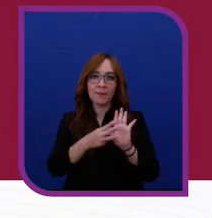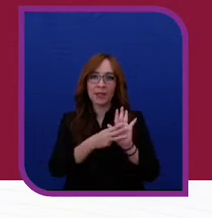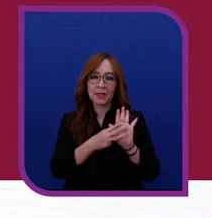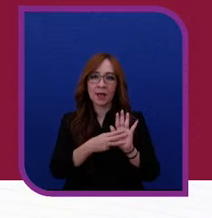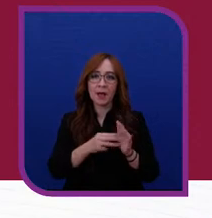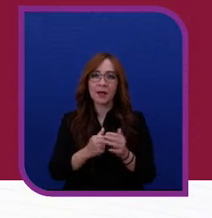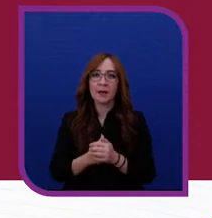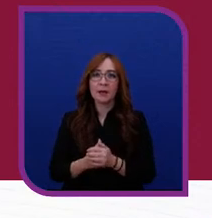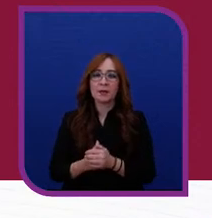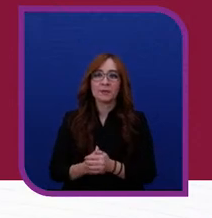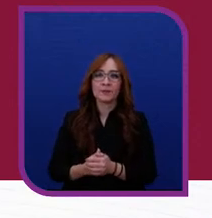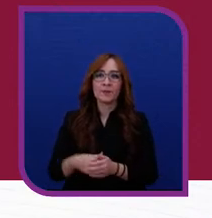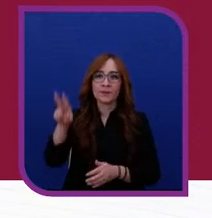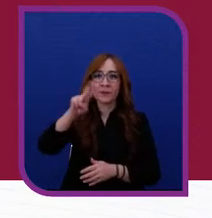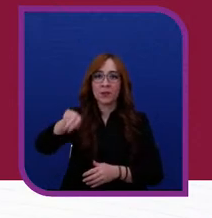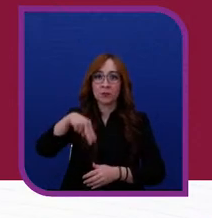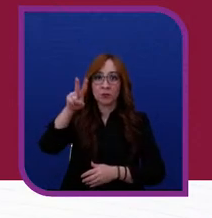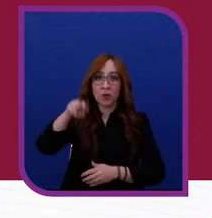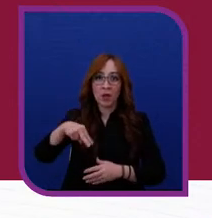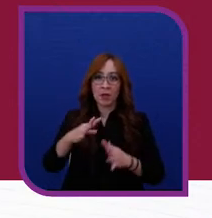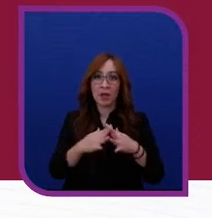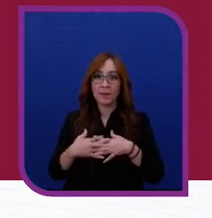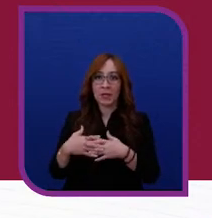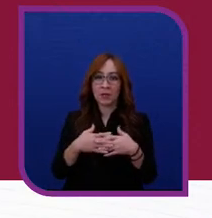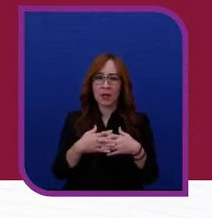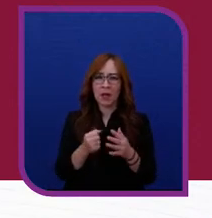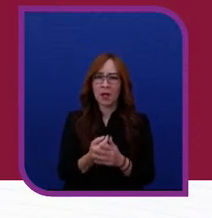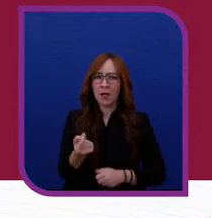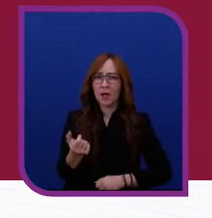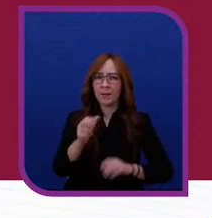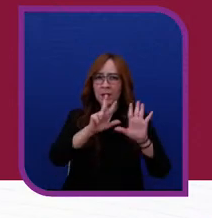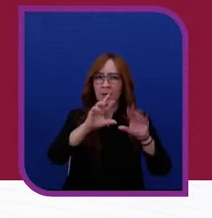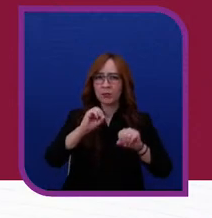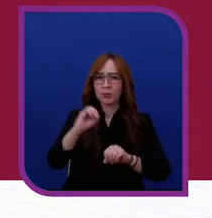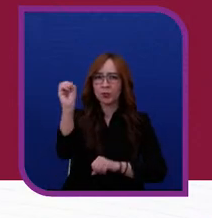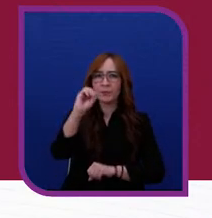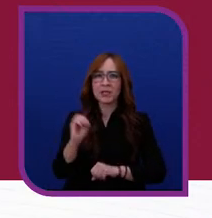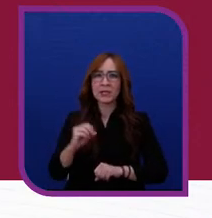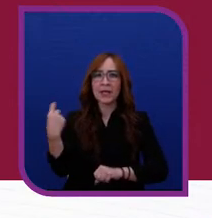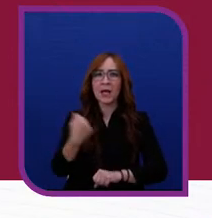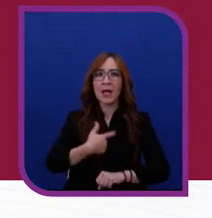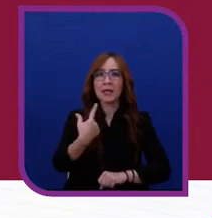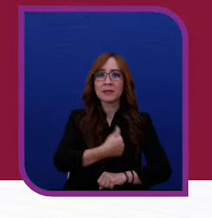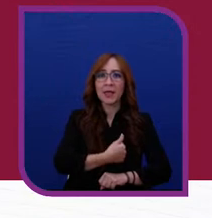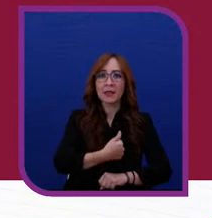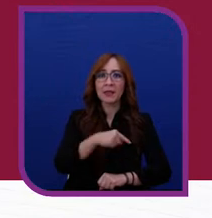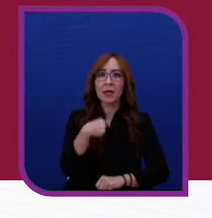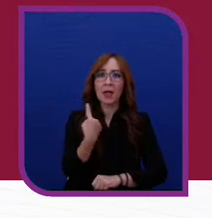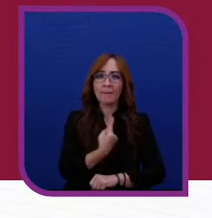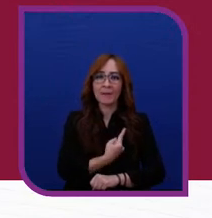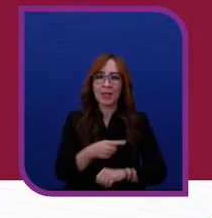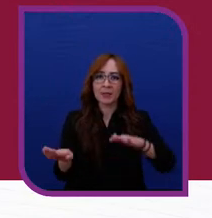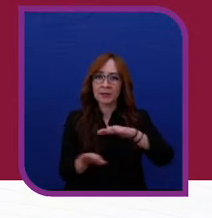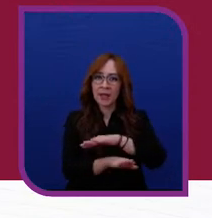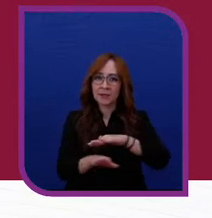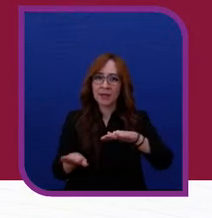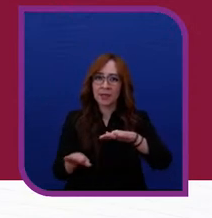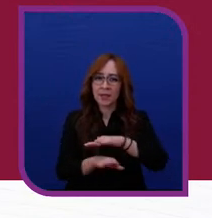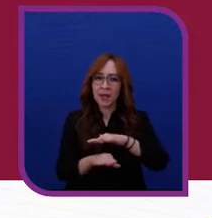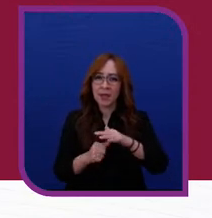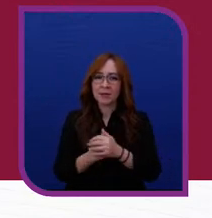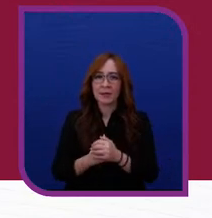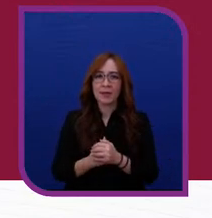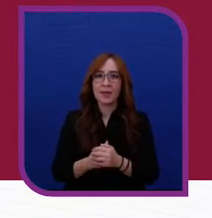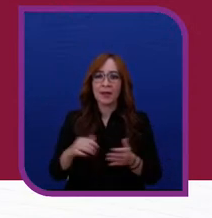it persen oval asset is basicly infrastruktur aset Plaza weather is in the